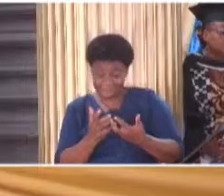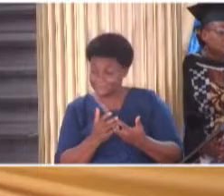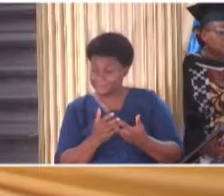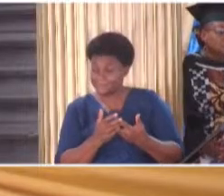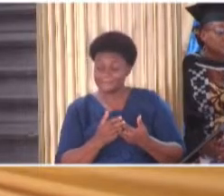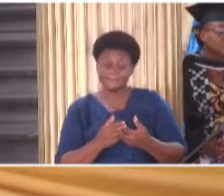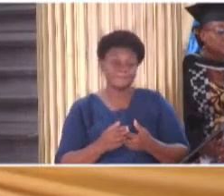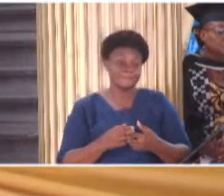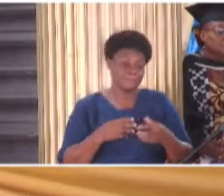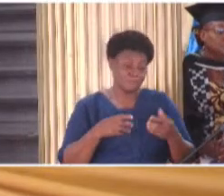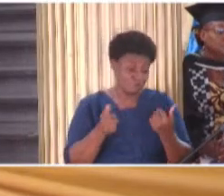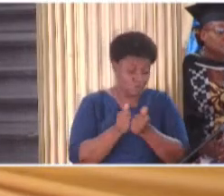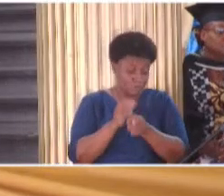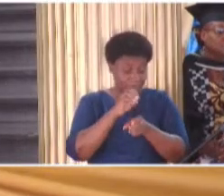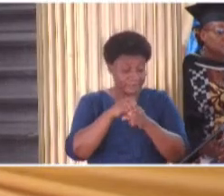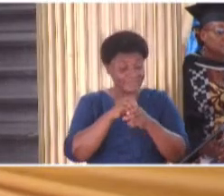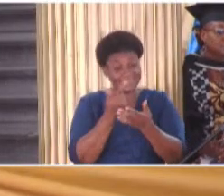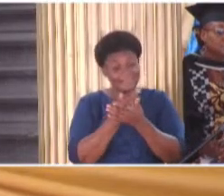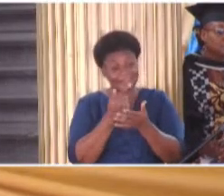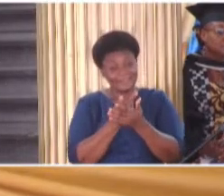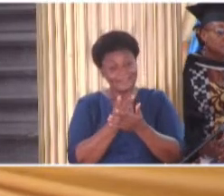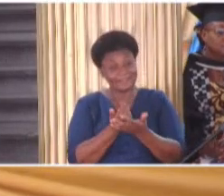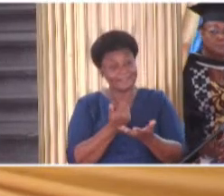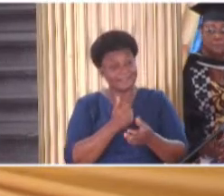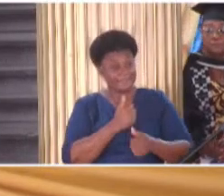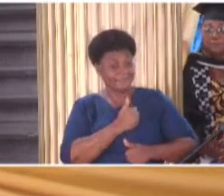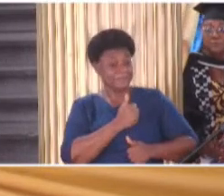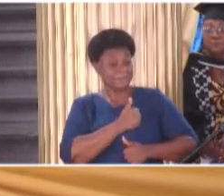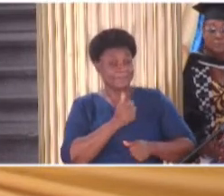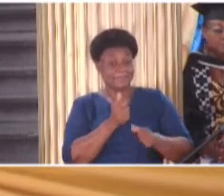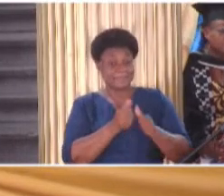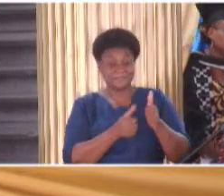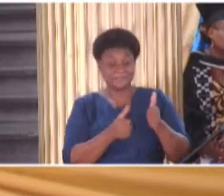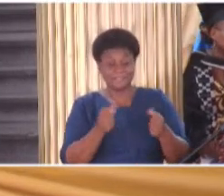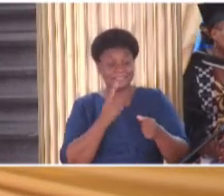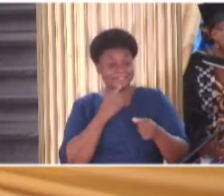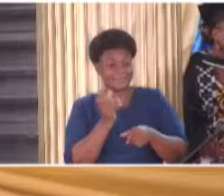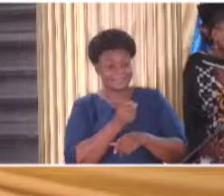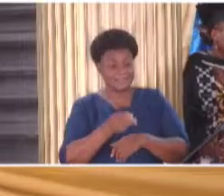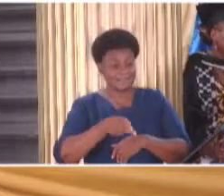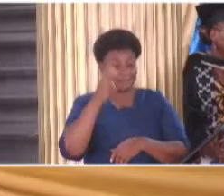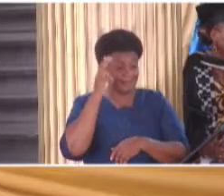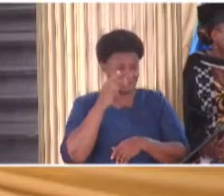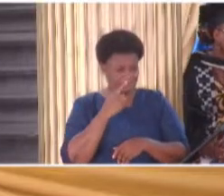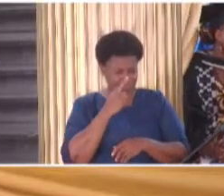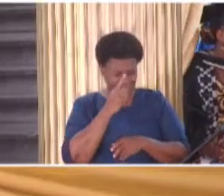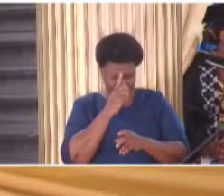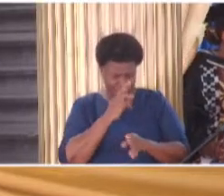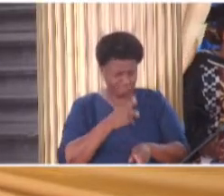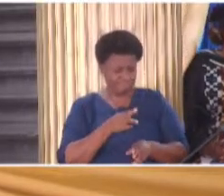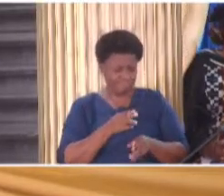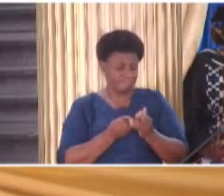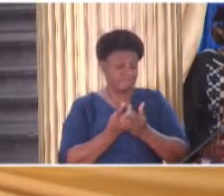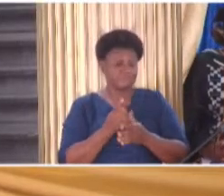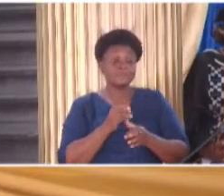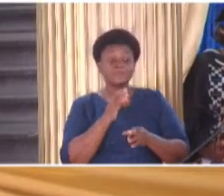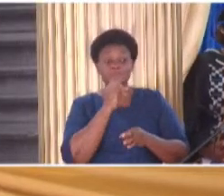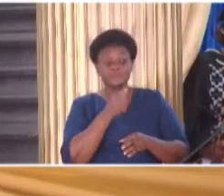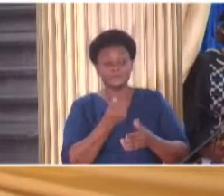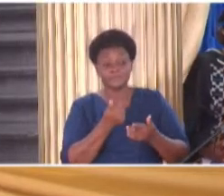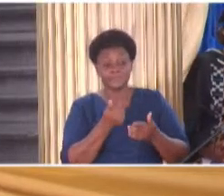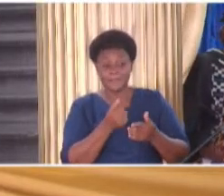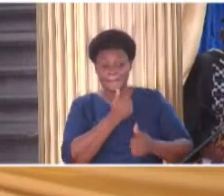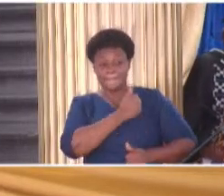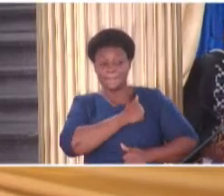within the Ghana Armed Forces. He envisions taking on higher leadership roles to influence